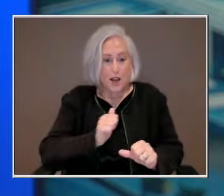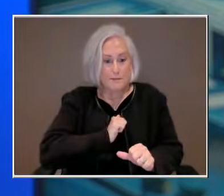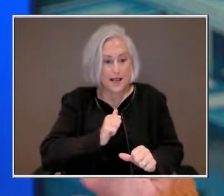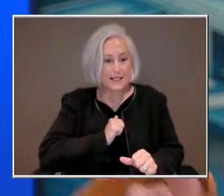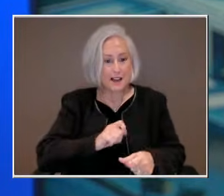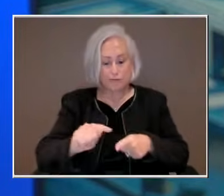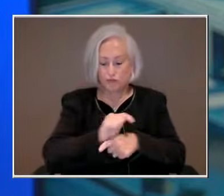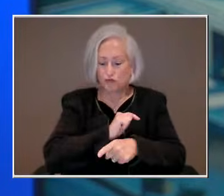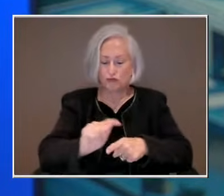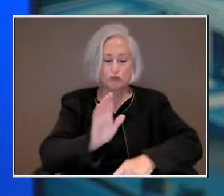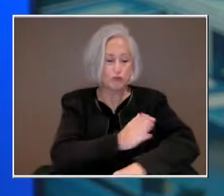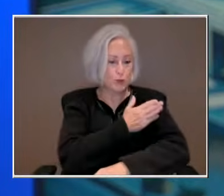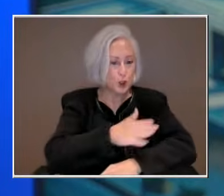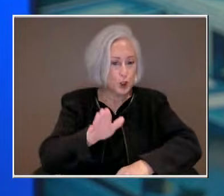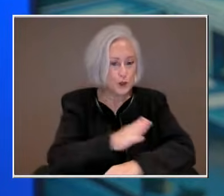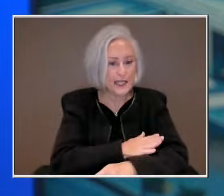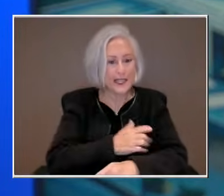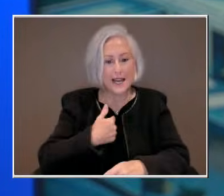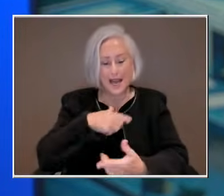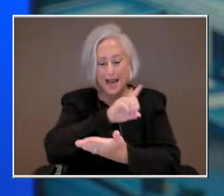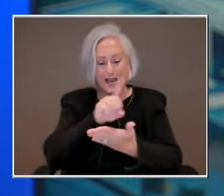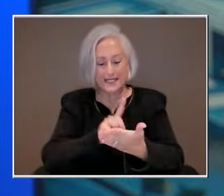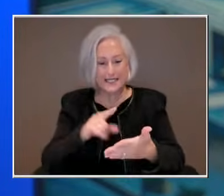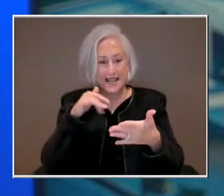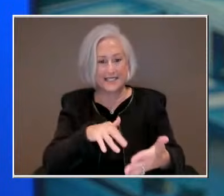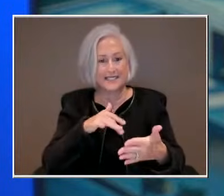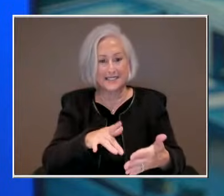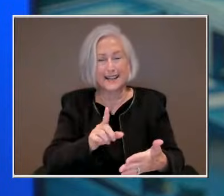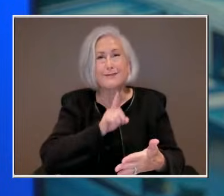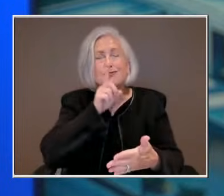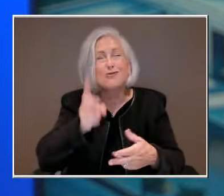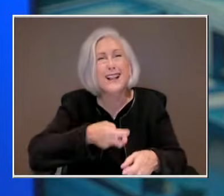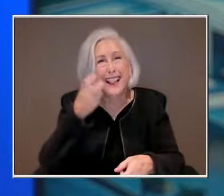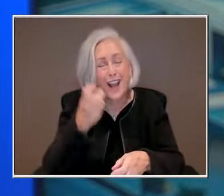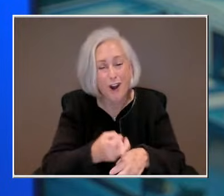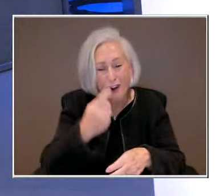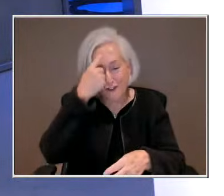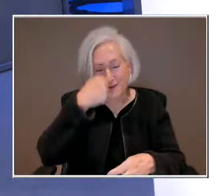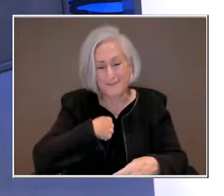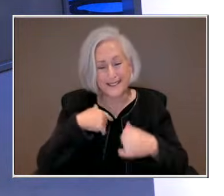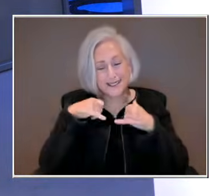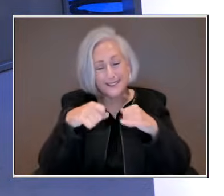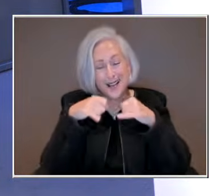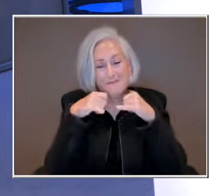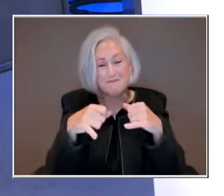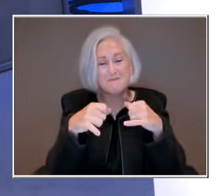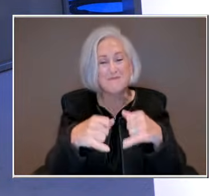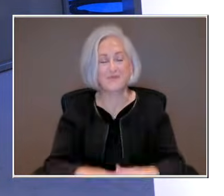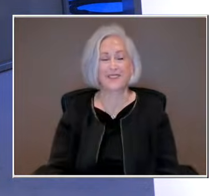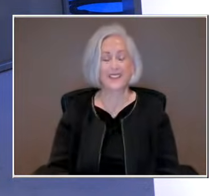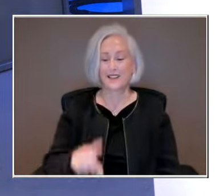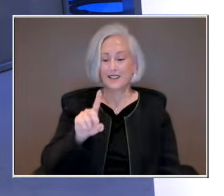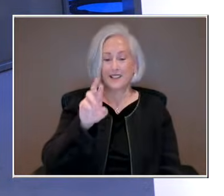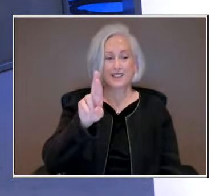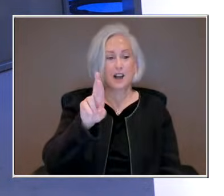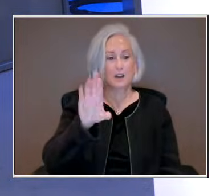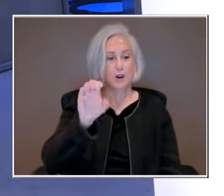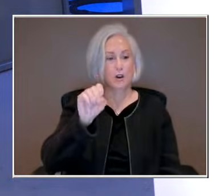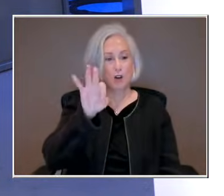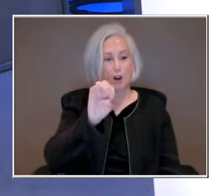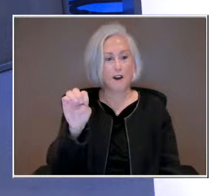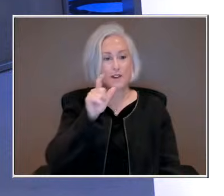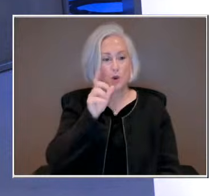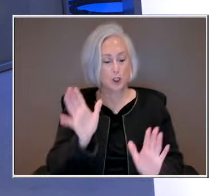I designed the study, and it was really difficult for me too. So. Dr. Coffey, I'm going to get to you in 1 second, but you're a trained